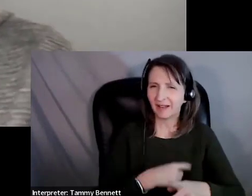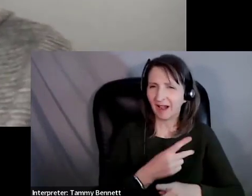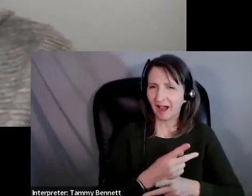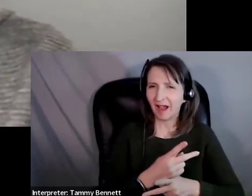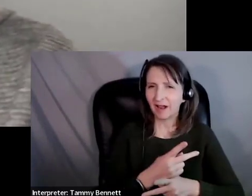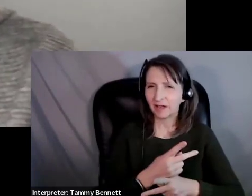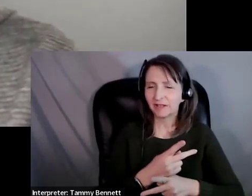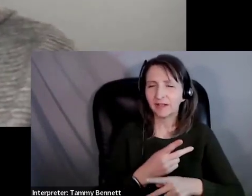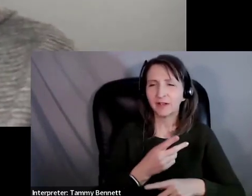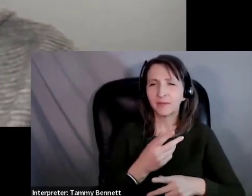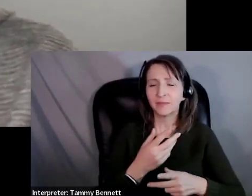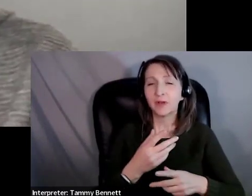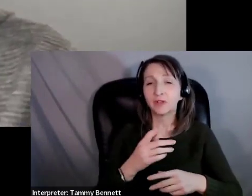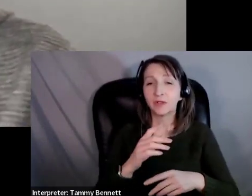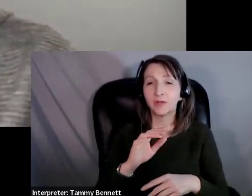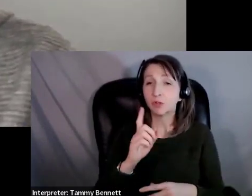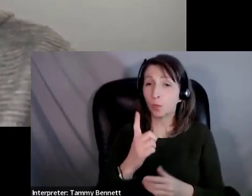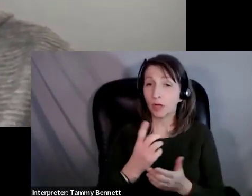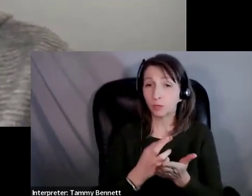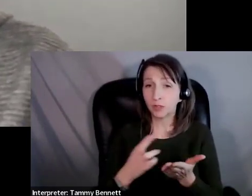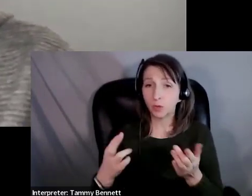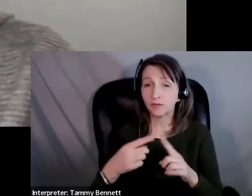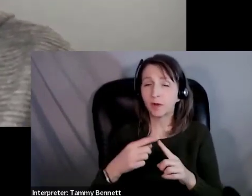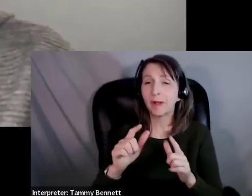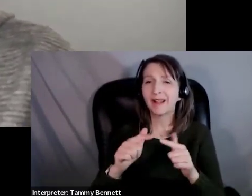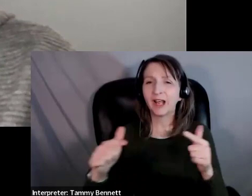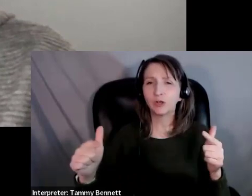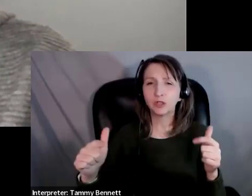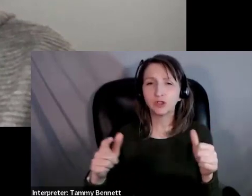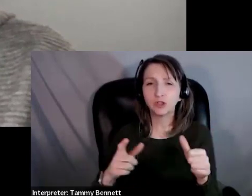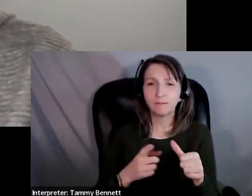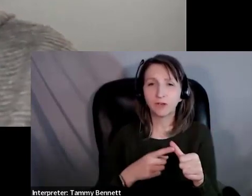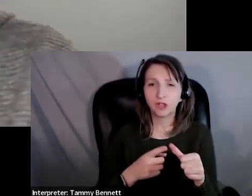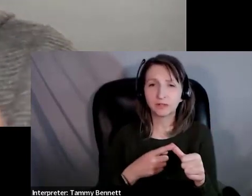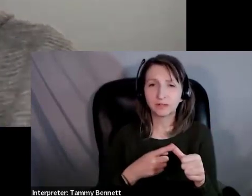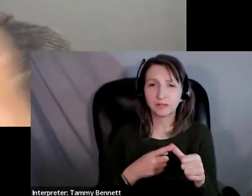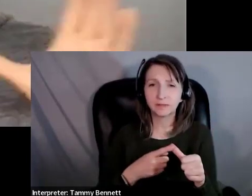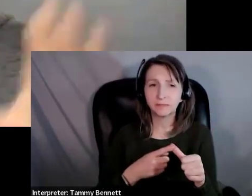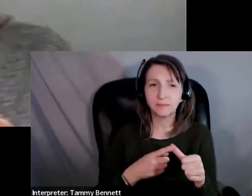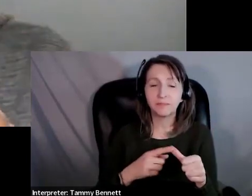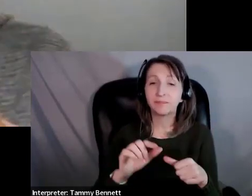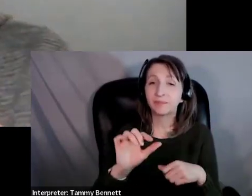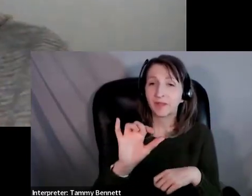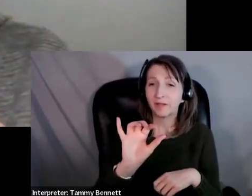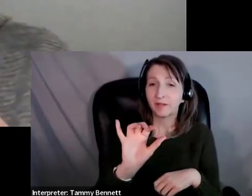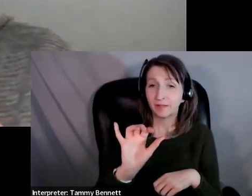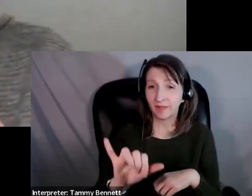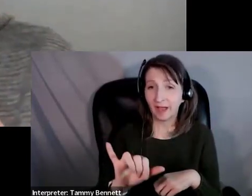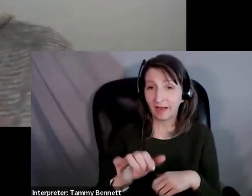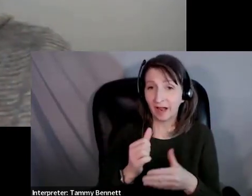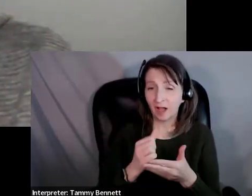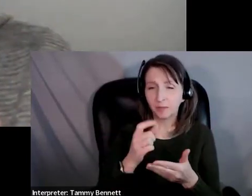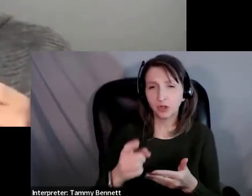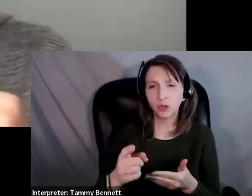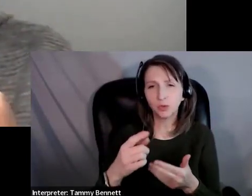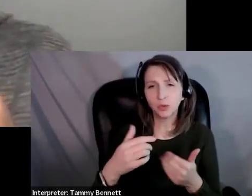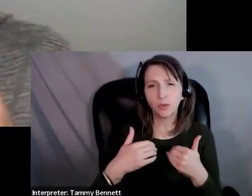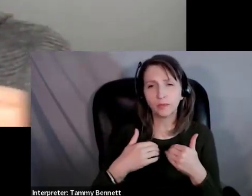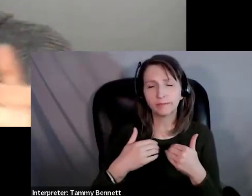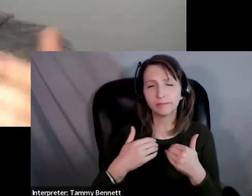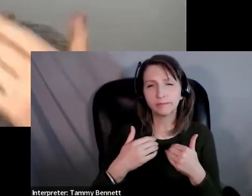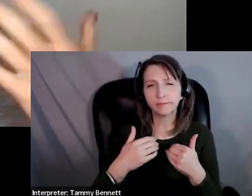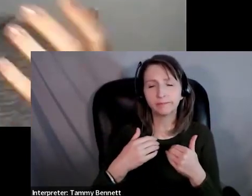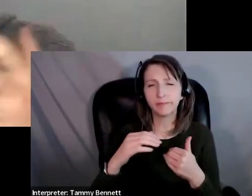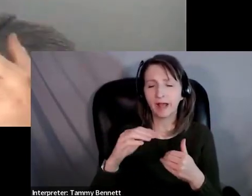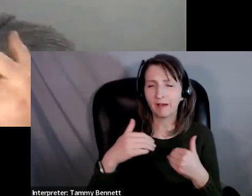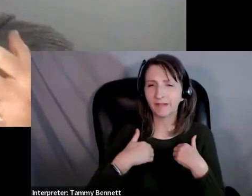there is a resource from language first that does create, um, a helps to create like an inventory for that. Um, which is very